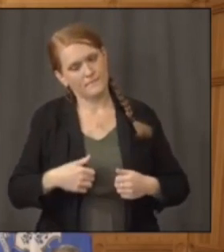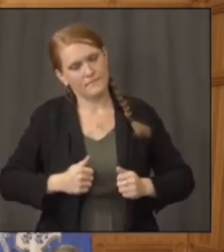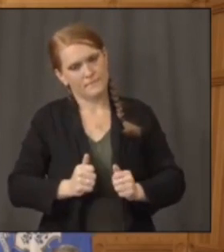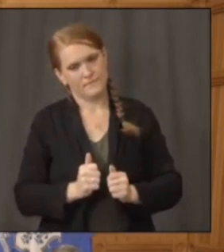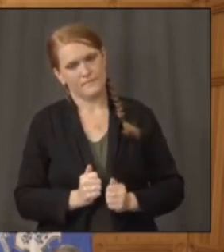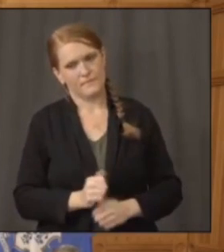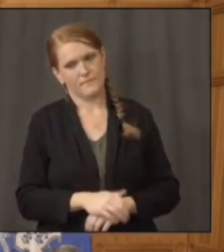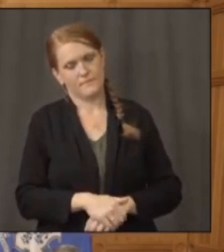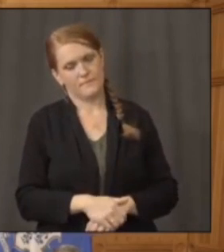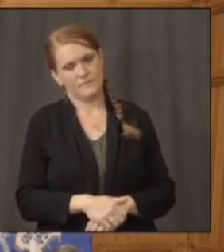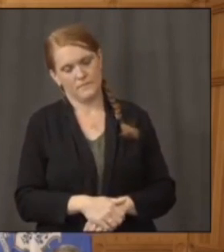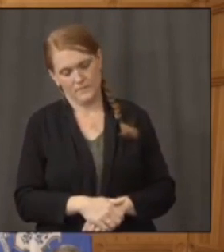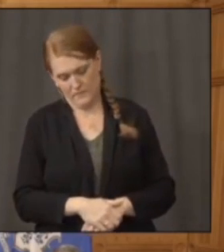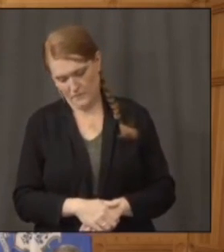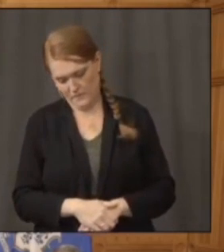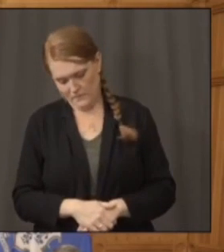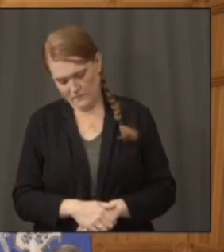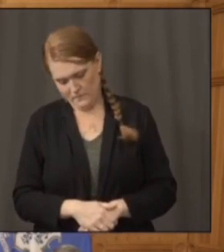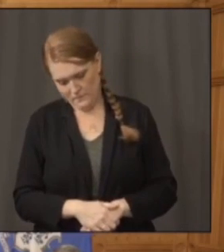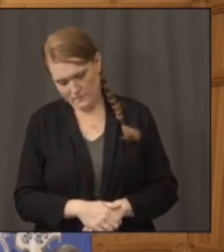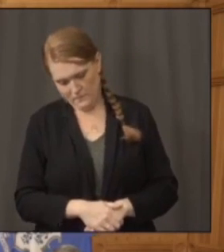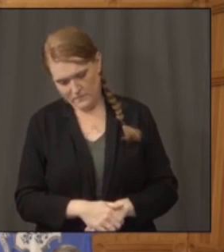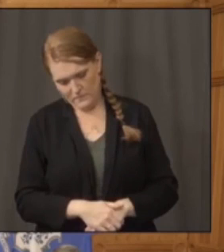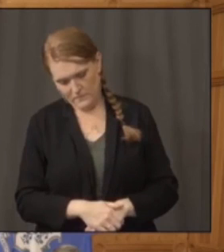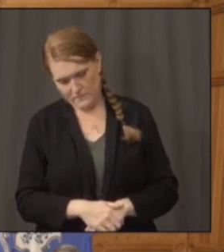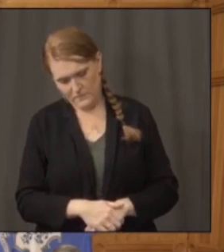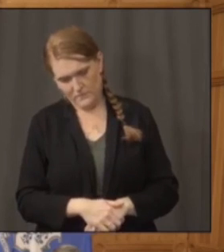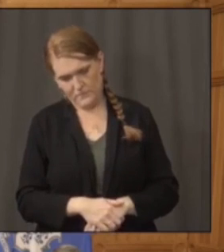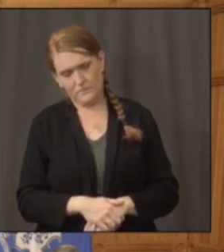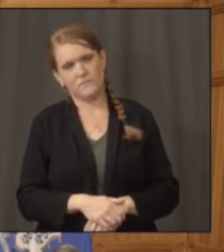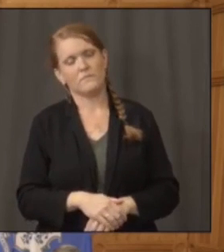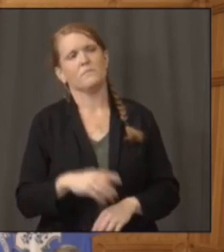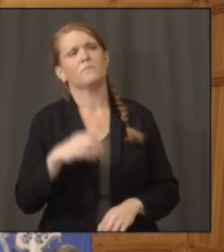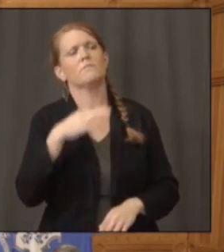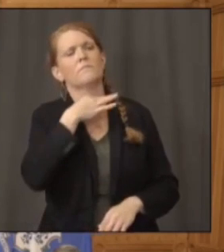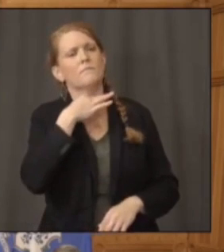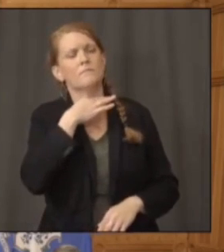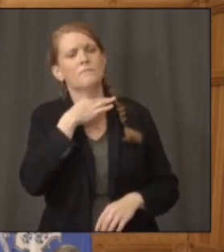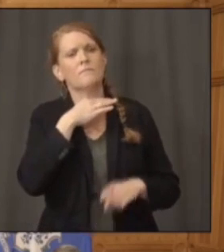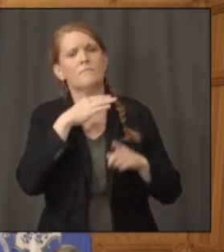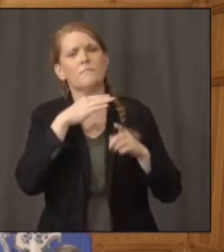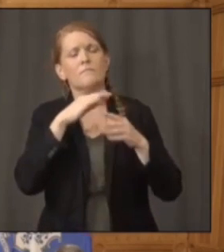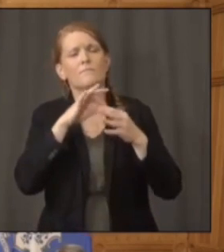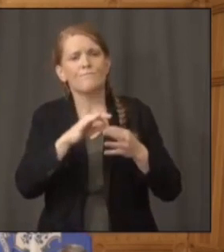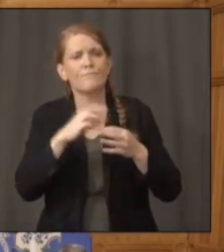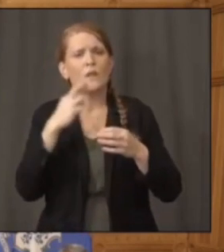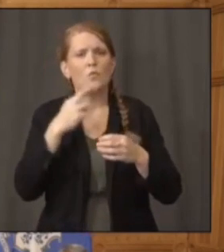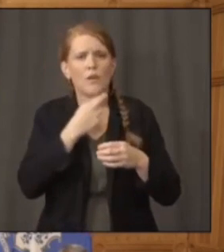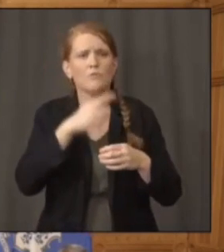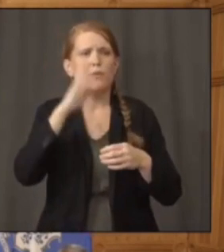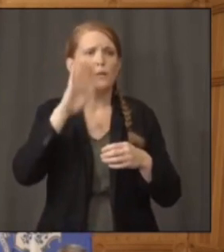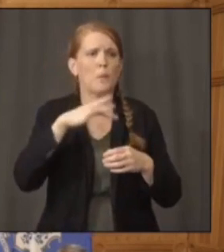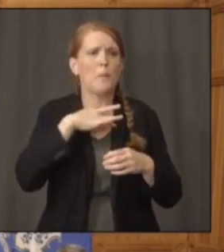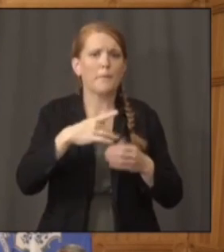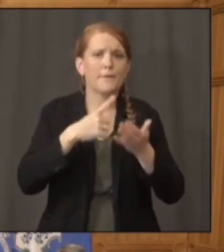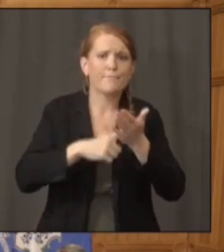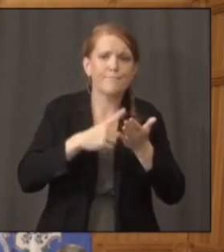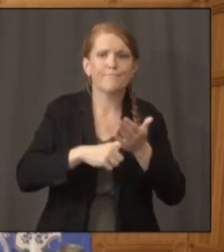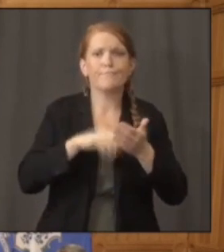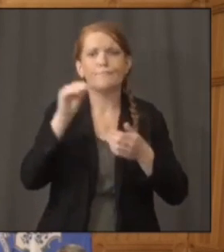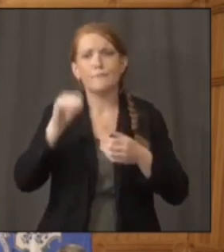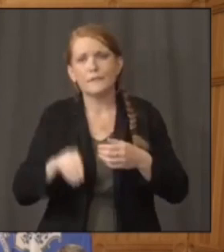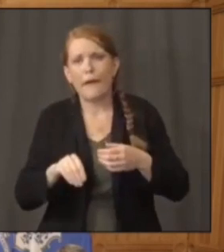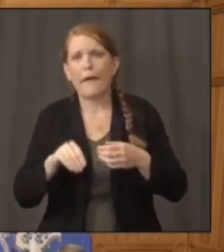Good afternoon. When it comes to restaurants, we talk about capacity and percentages. Is there any opportunity